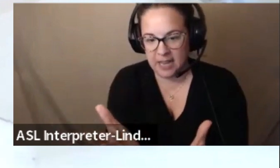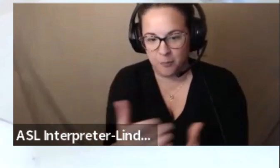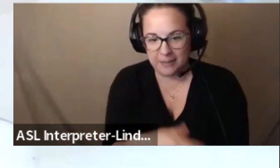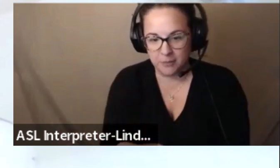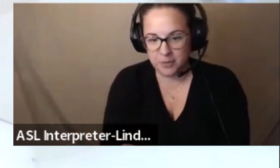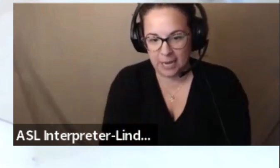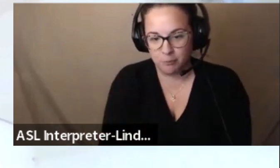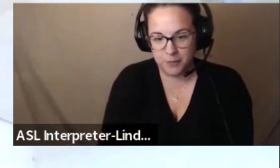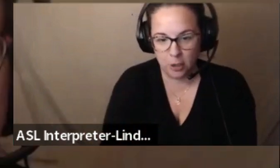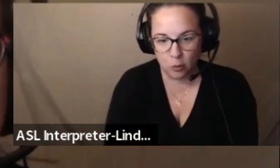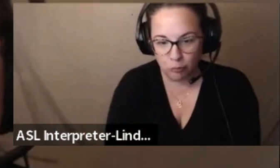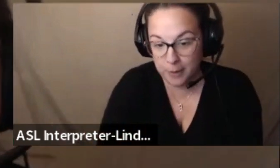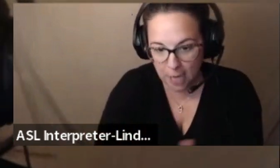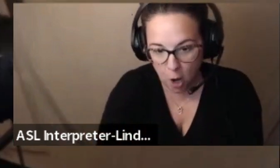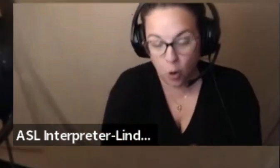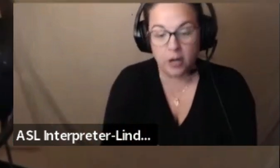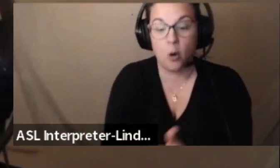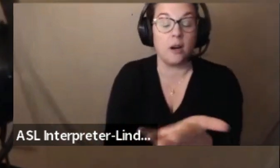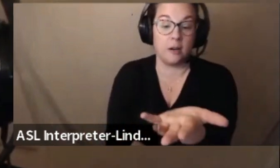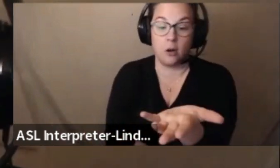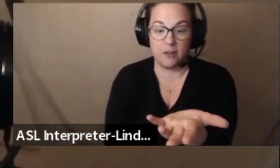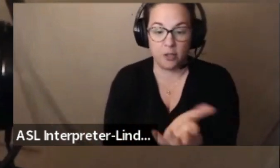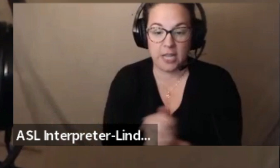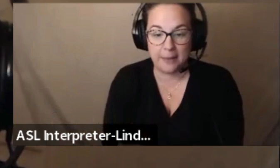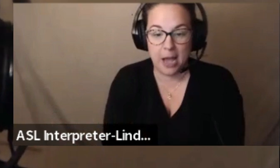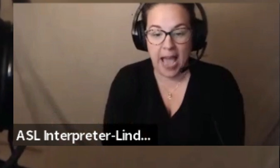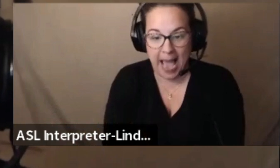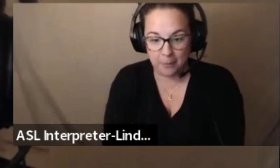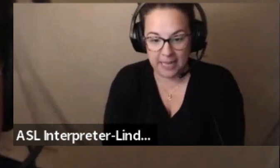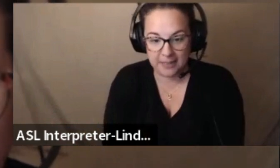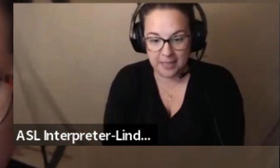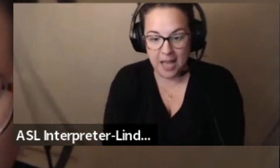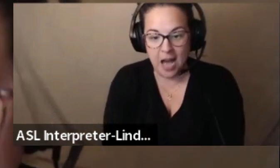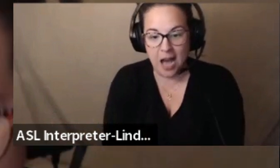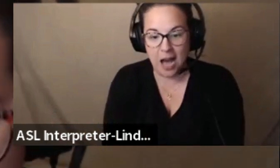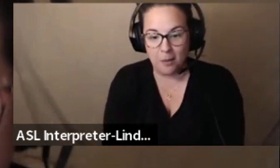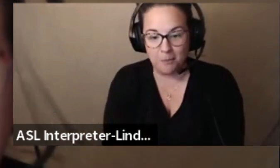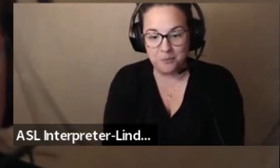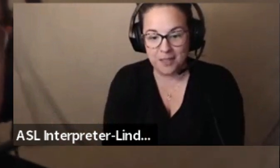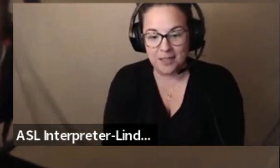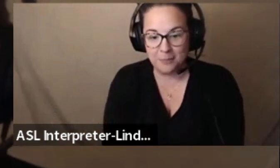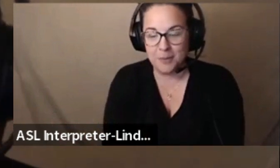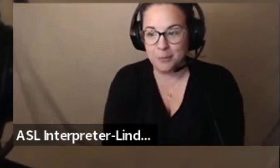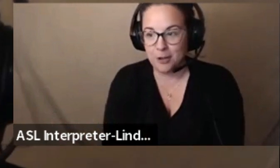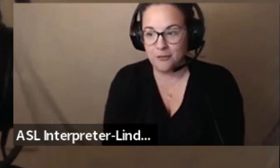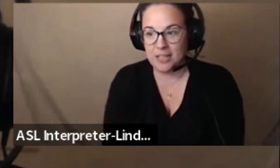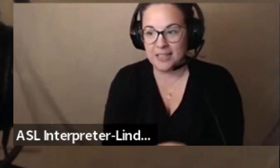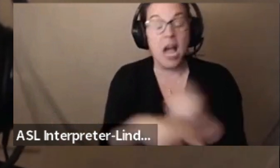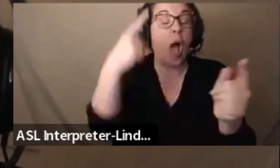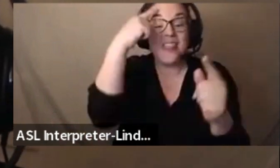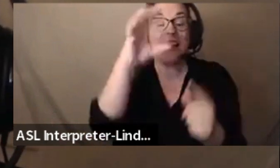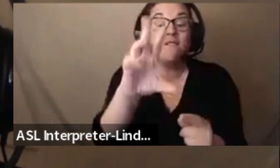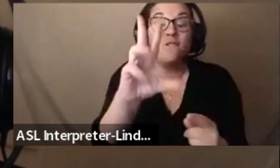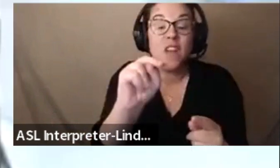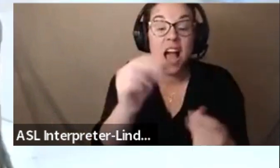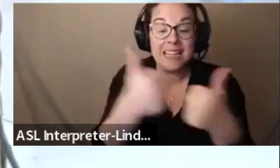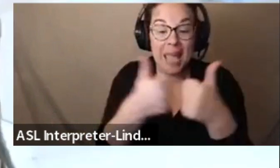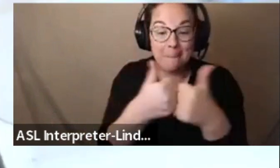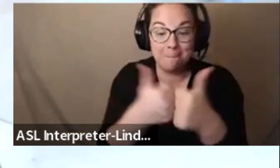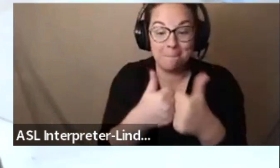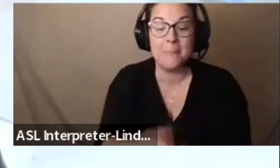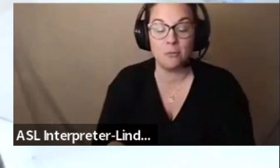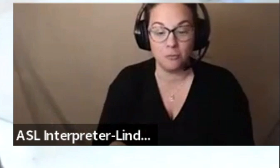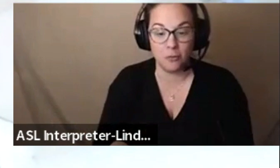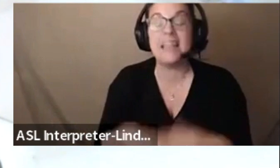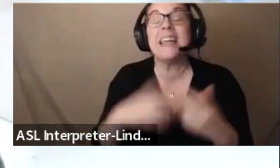Just getting into interpretation. It's really just an example, because it could just as easily have been, say, Romeo, or if we're talking about Hamlet. Well, I